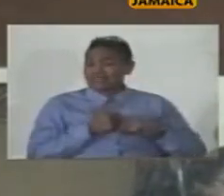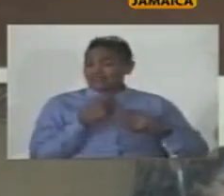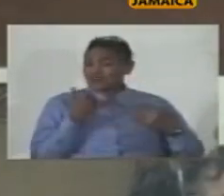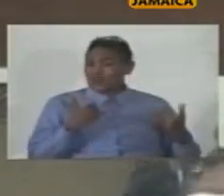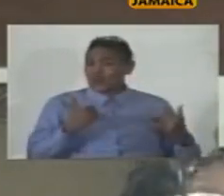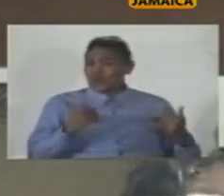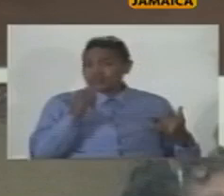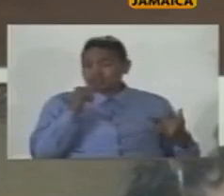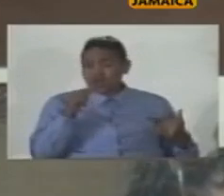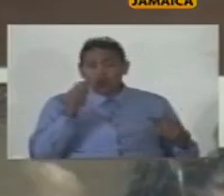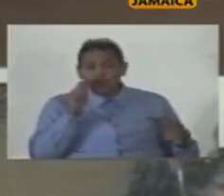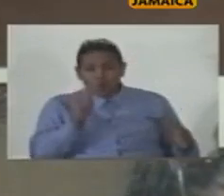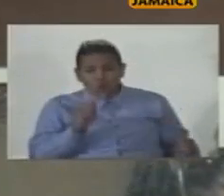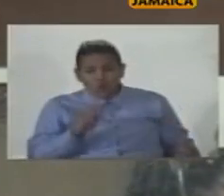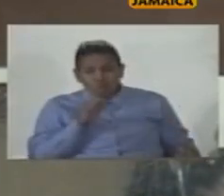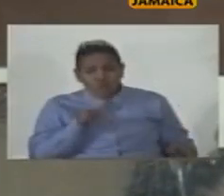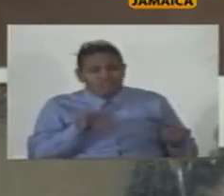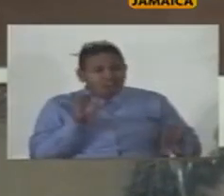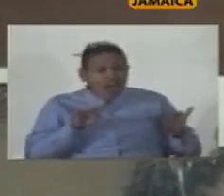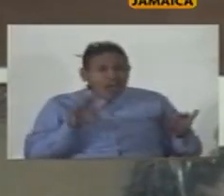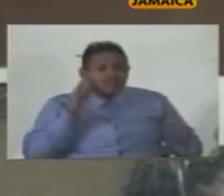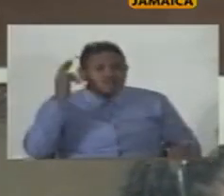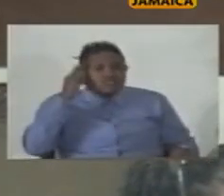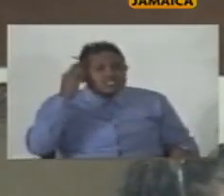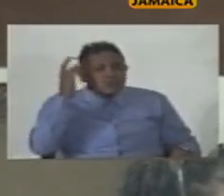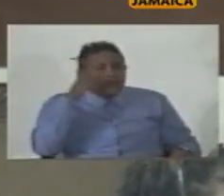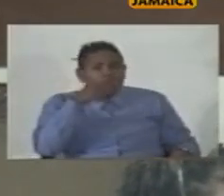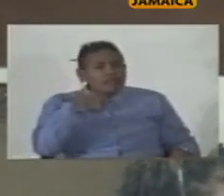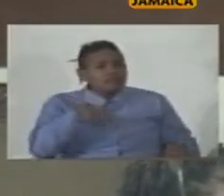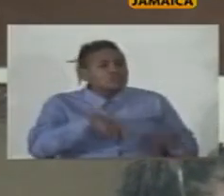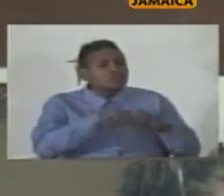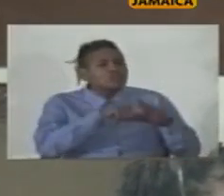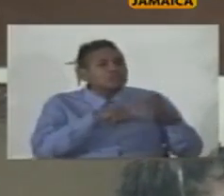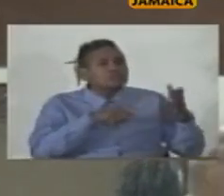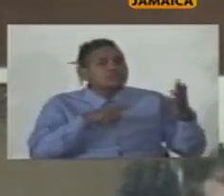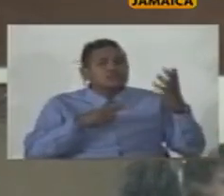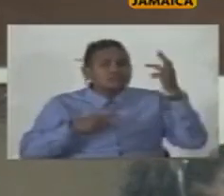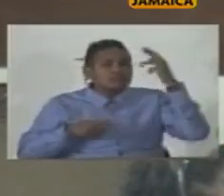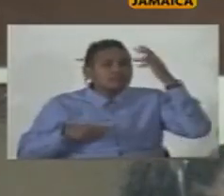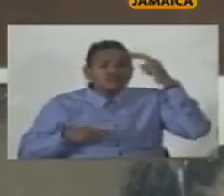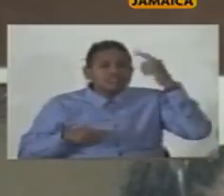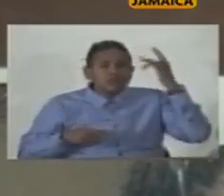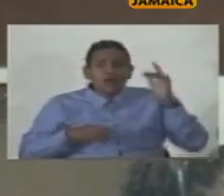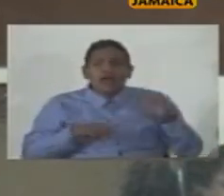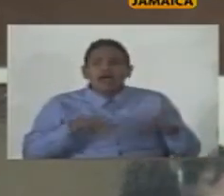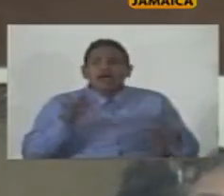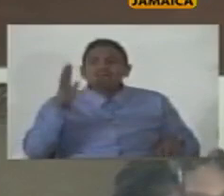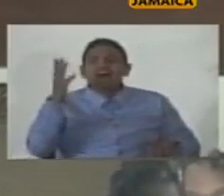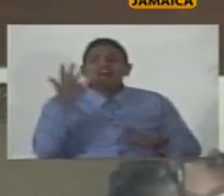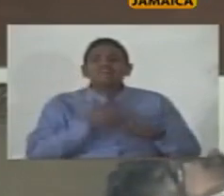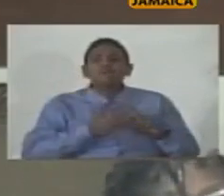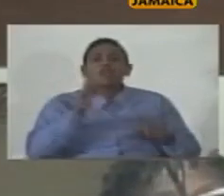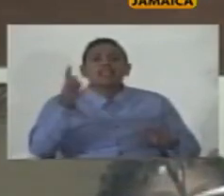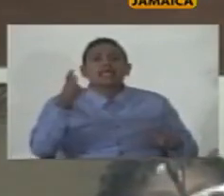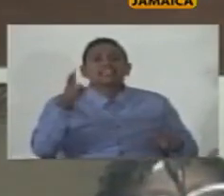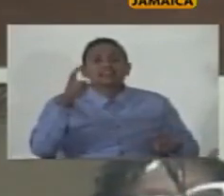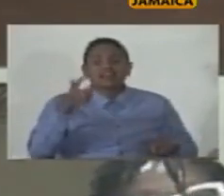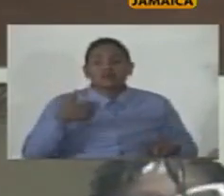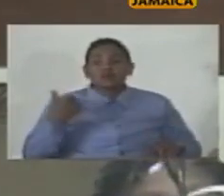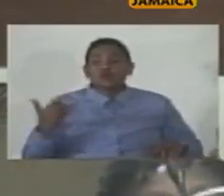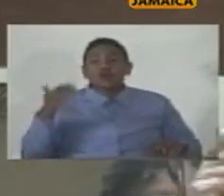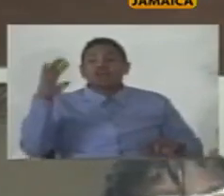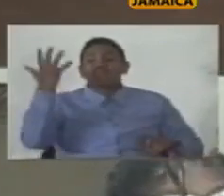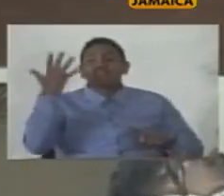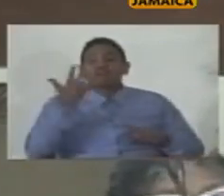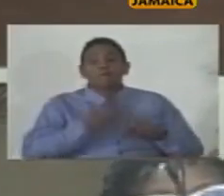to look to find reasons why they suspended her. 5 months later, we're in the 5th month, and they